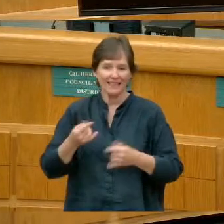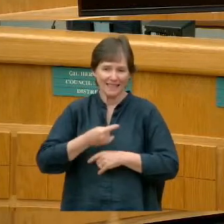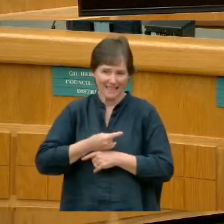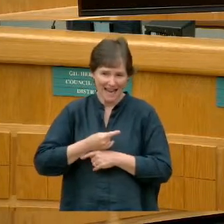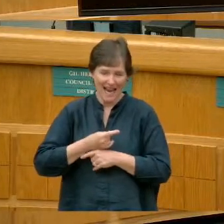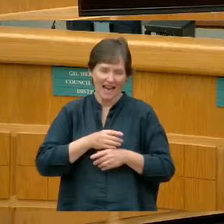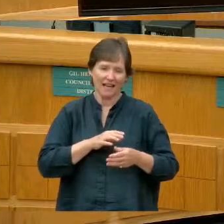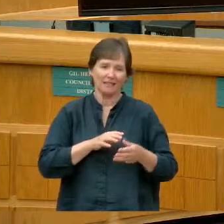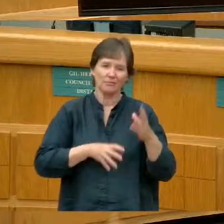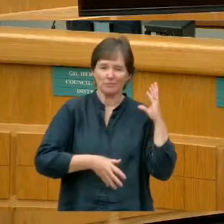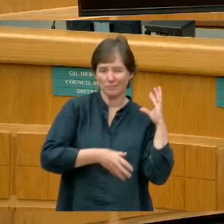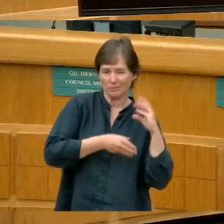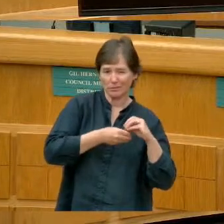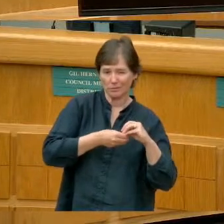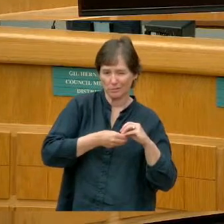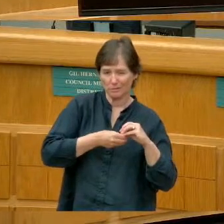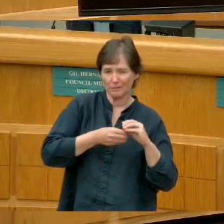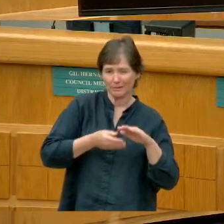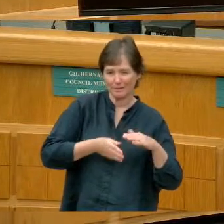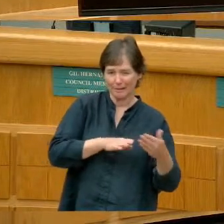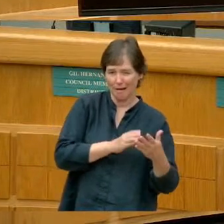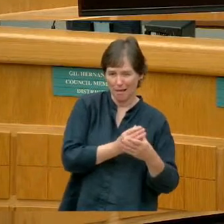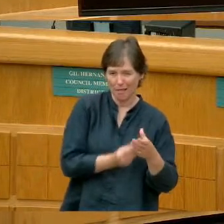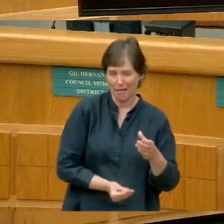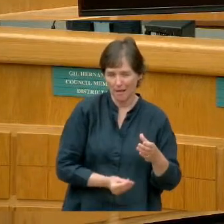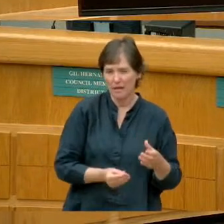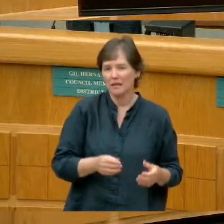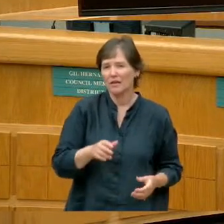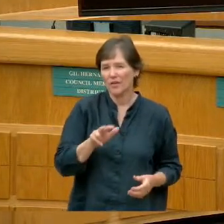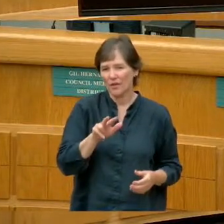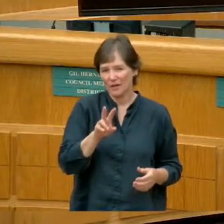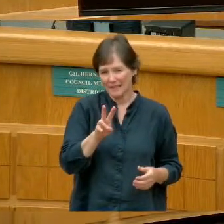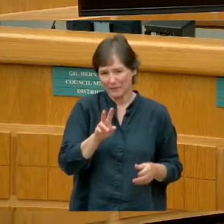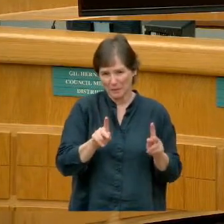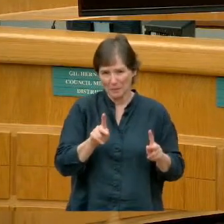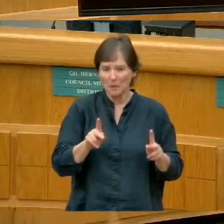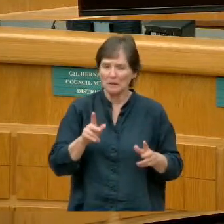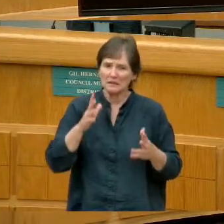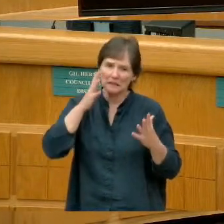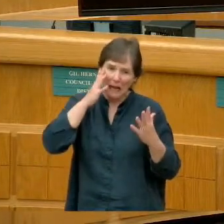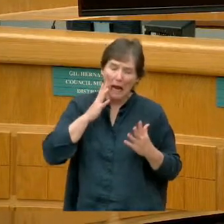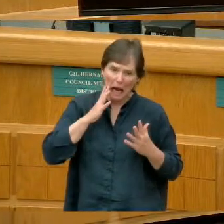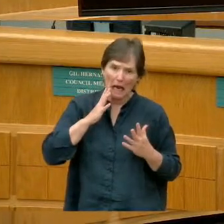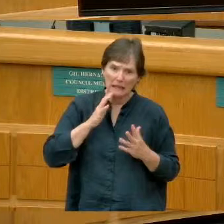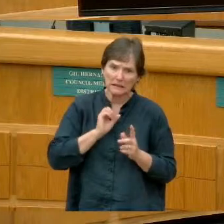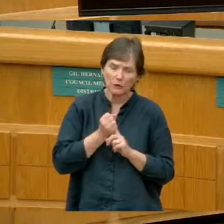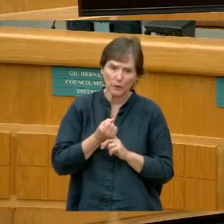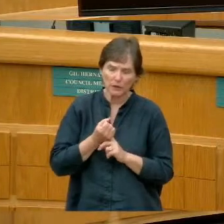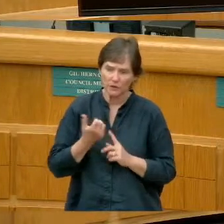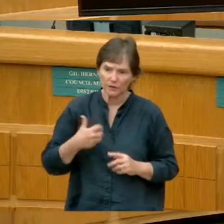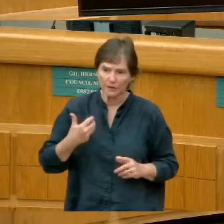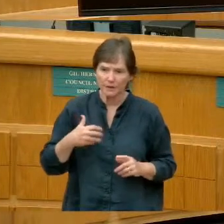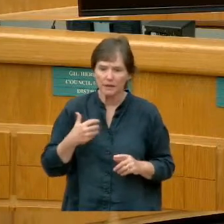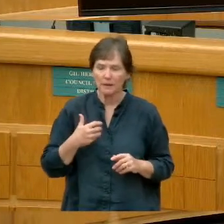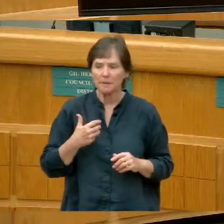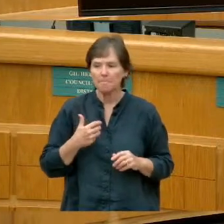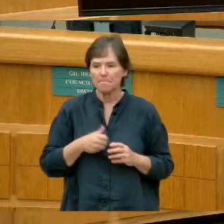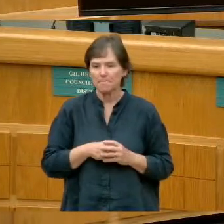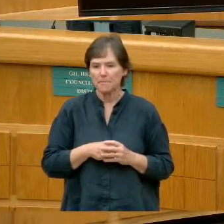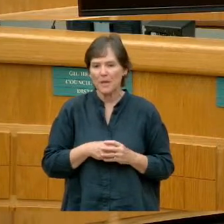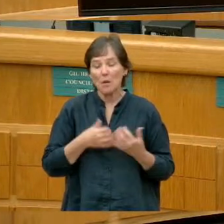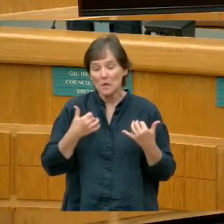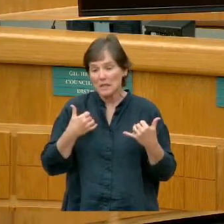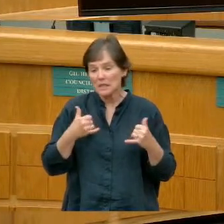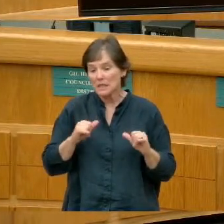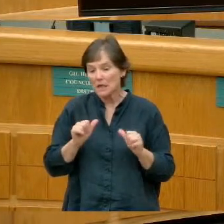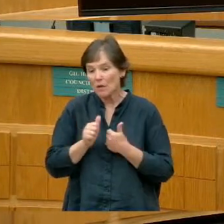place just in the last couple of days, which is a sad situation. And then we're still tracking kind of the